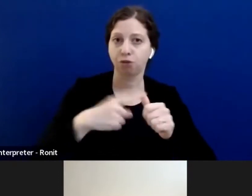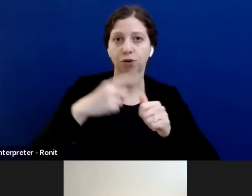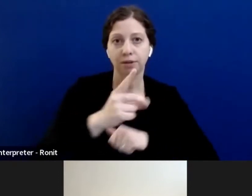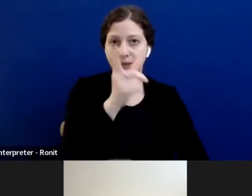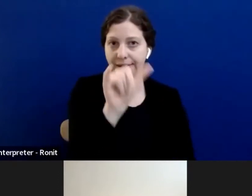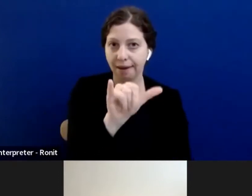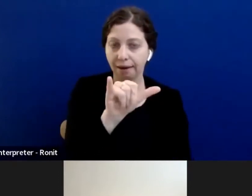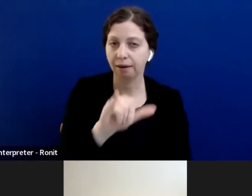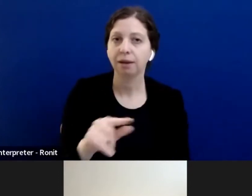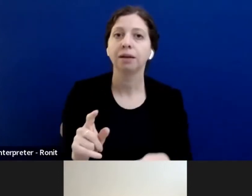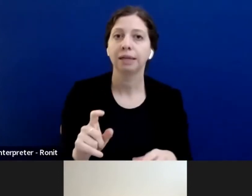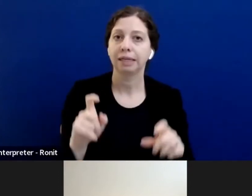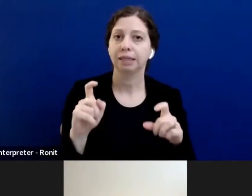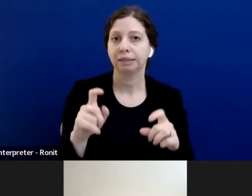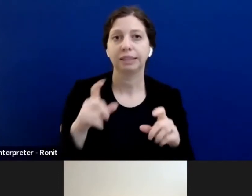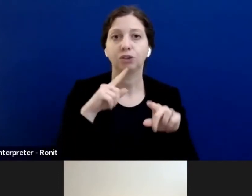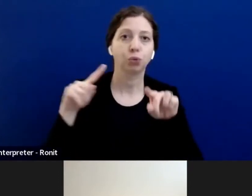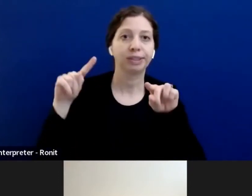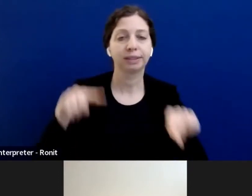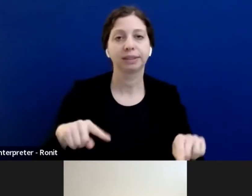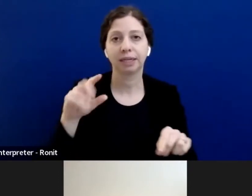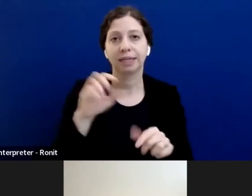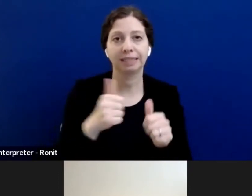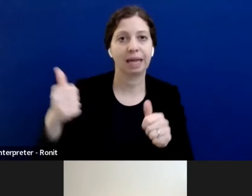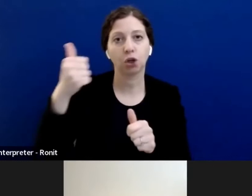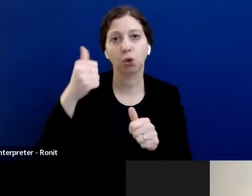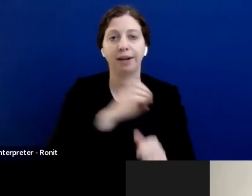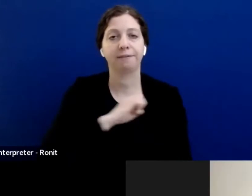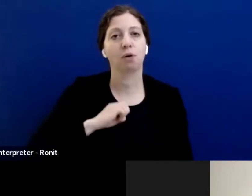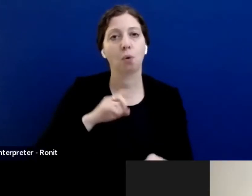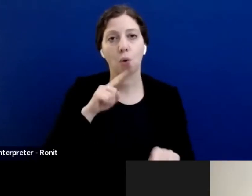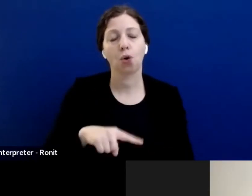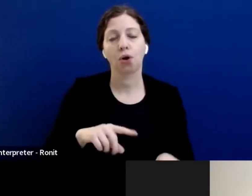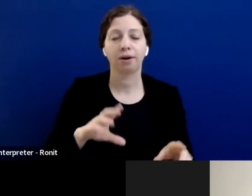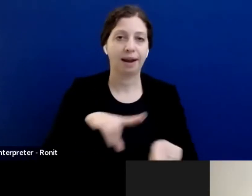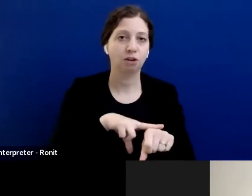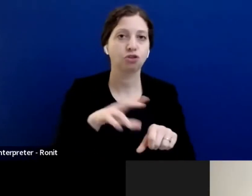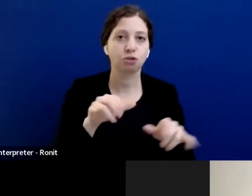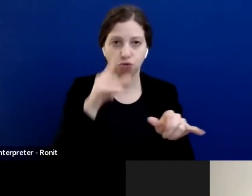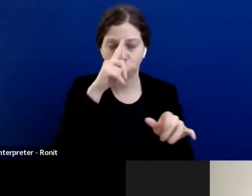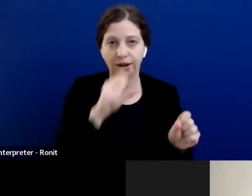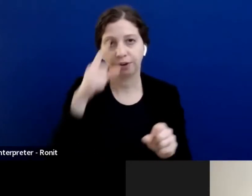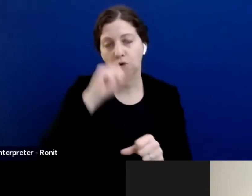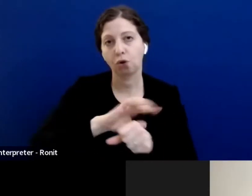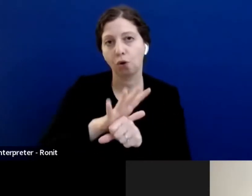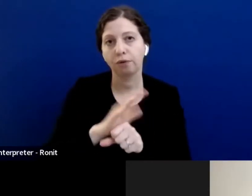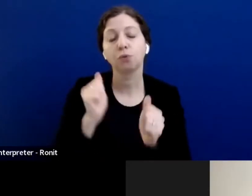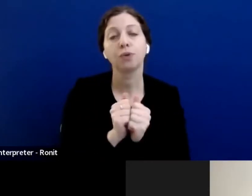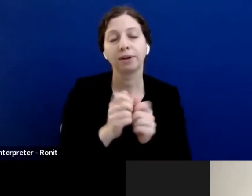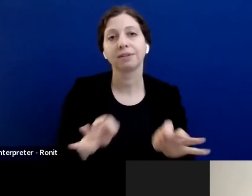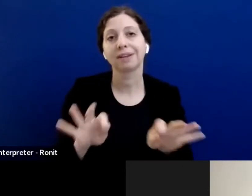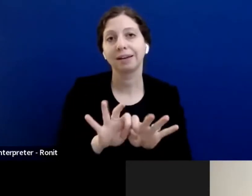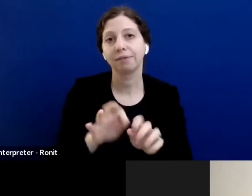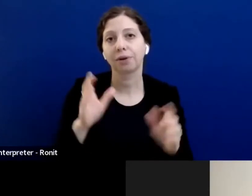by issuing an executive order and putting in a national strategy for COVID, with a significant focus on the